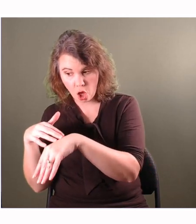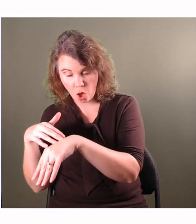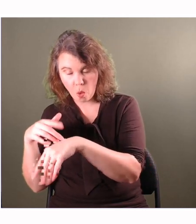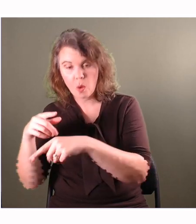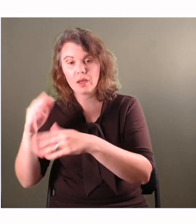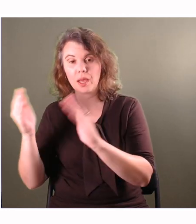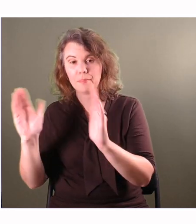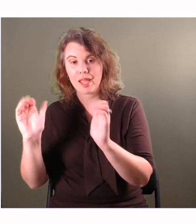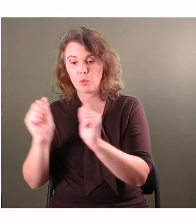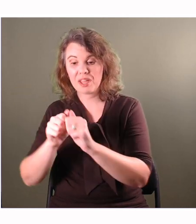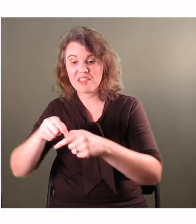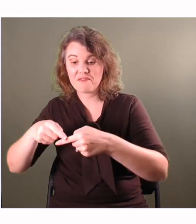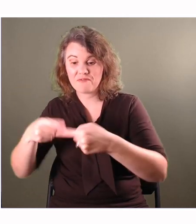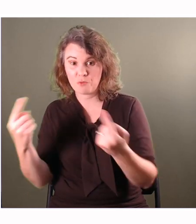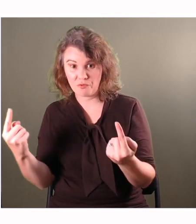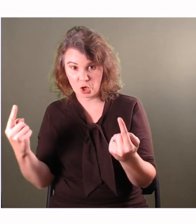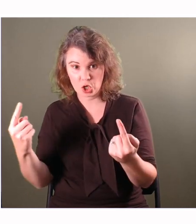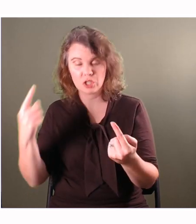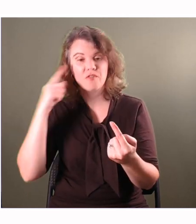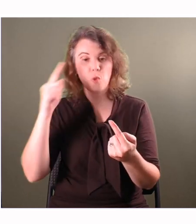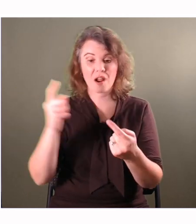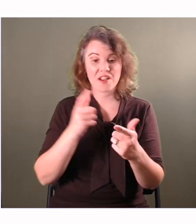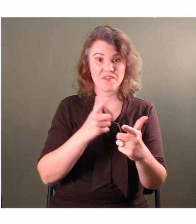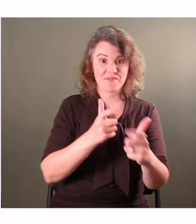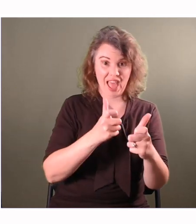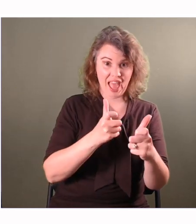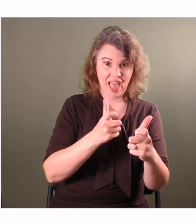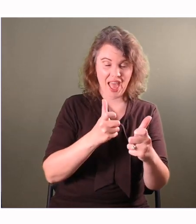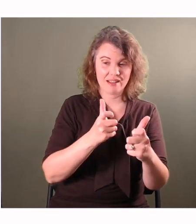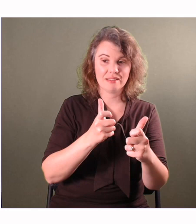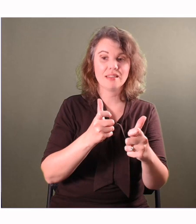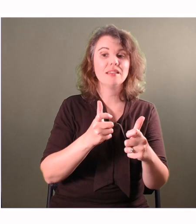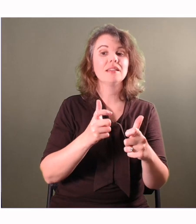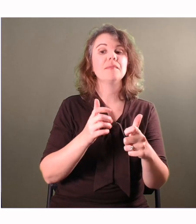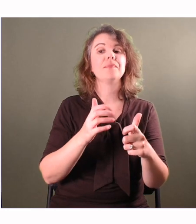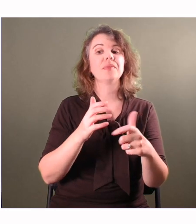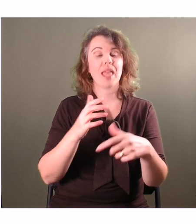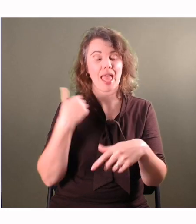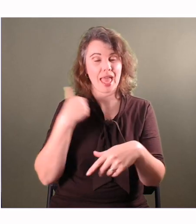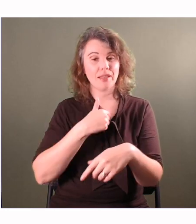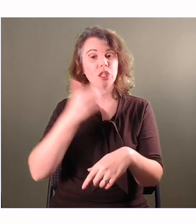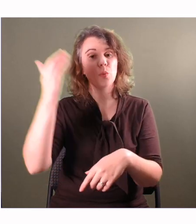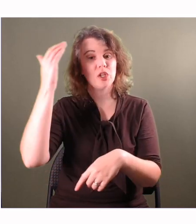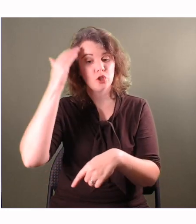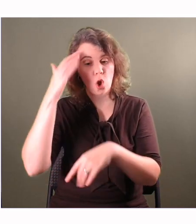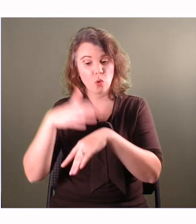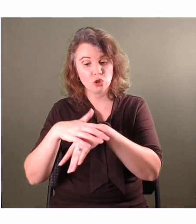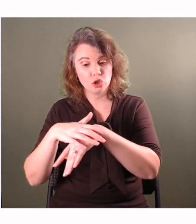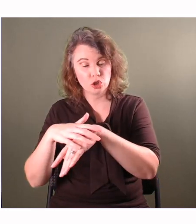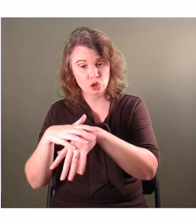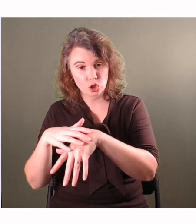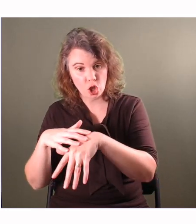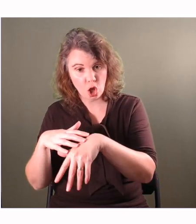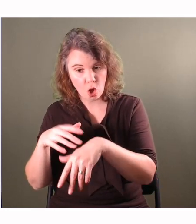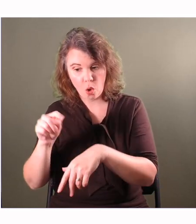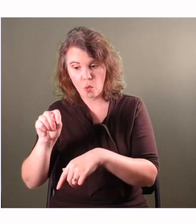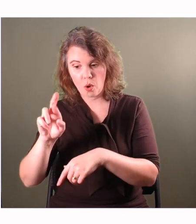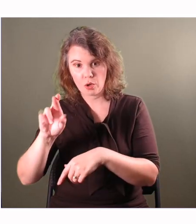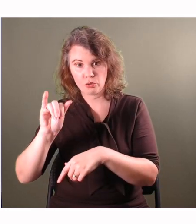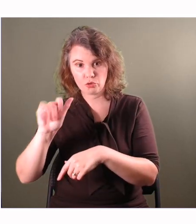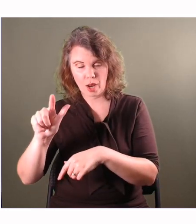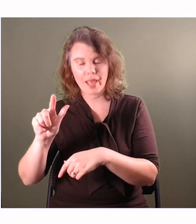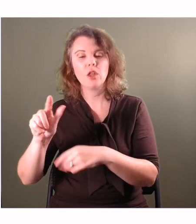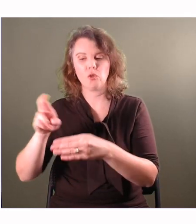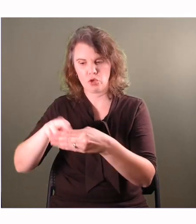trials be the reverse of the fast trials, and we know that slow trials